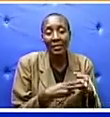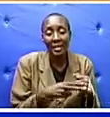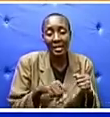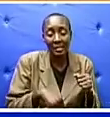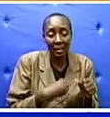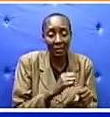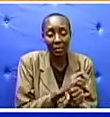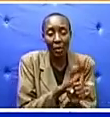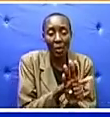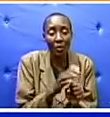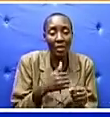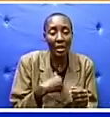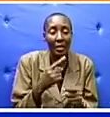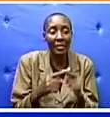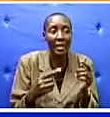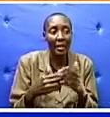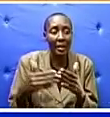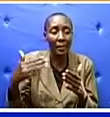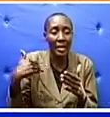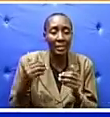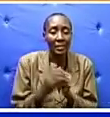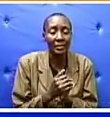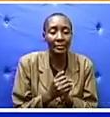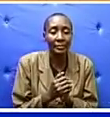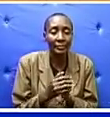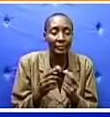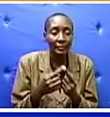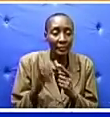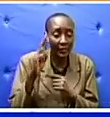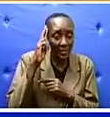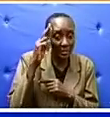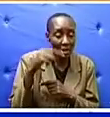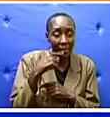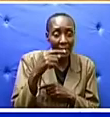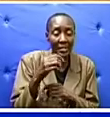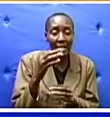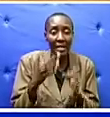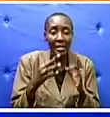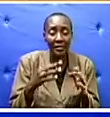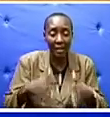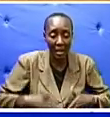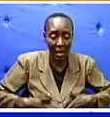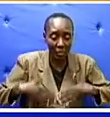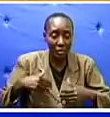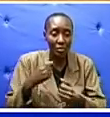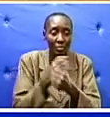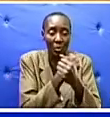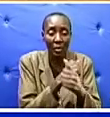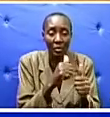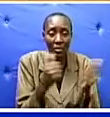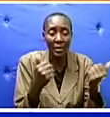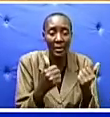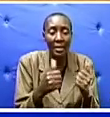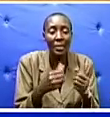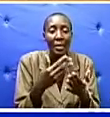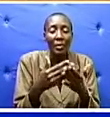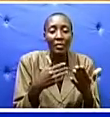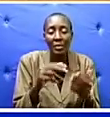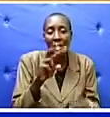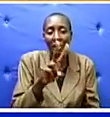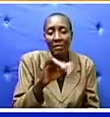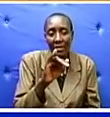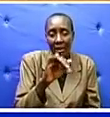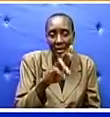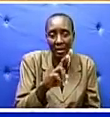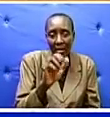COVID last year. But you see, that's why I was saying it's good when you guard your immune system, because by then my viral load was undetectable, but I